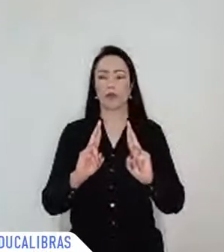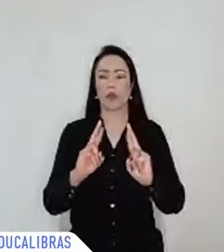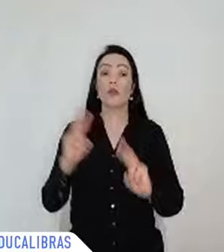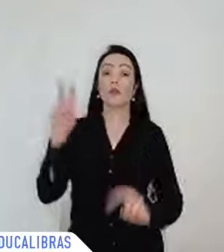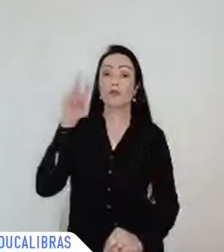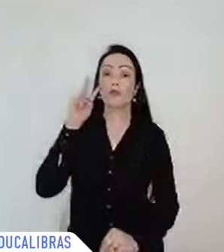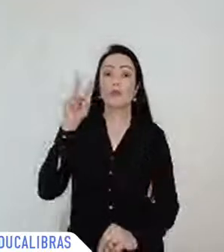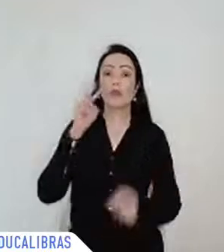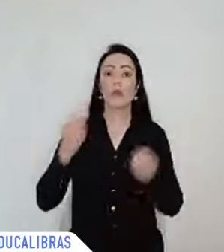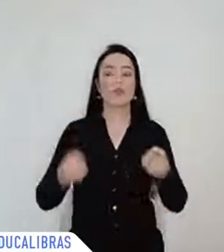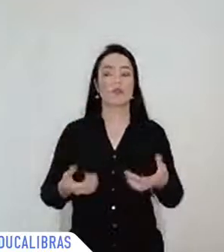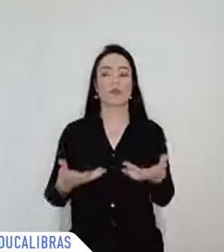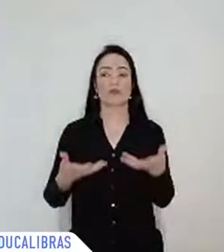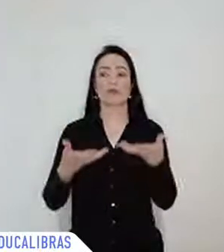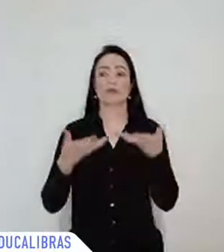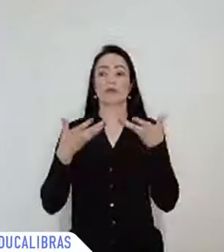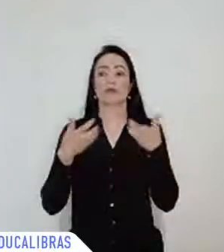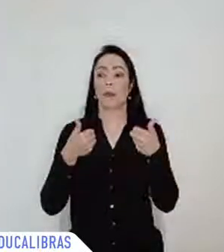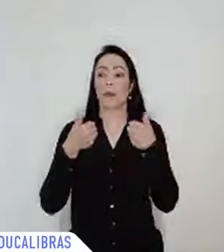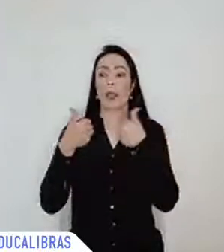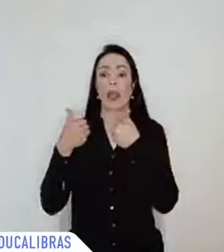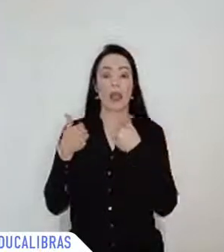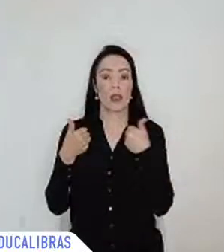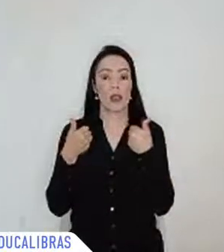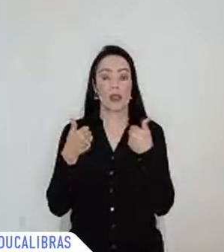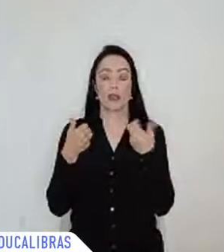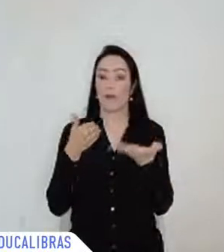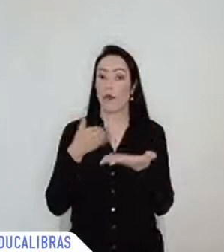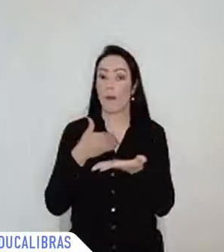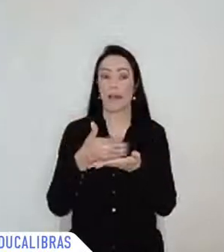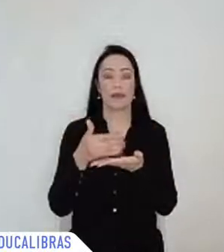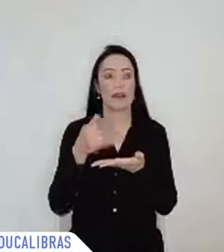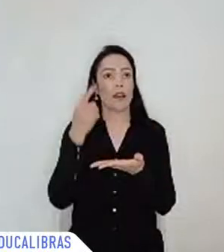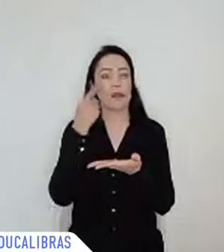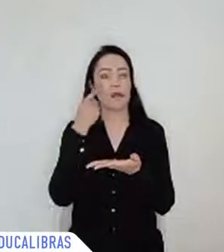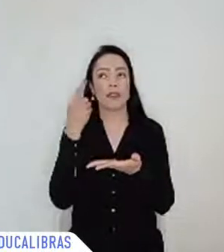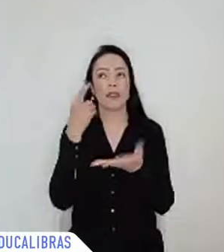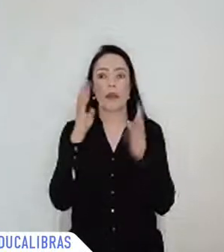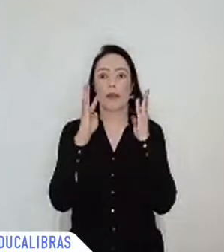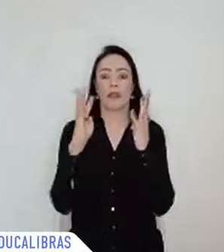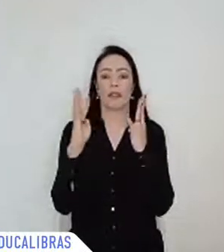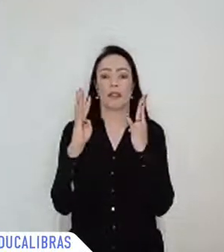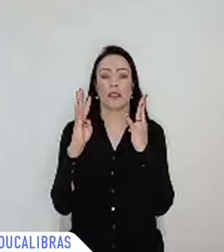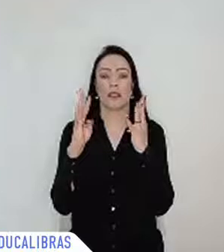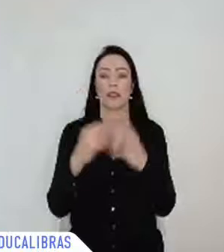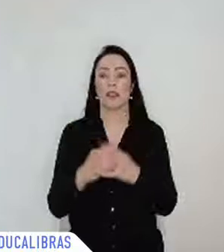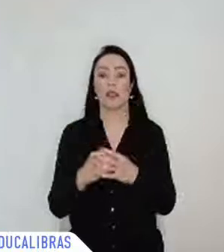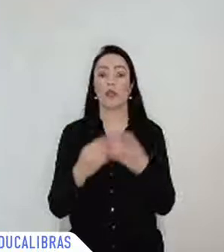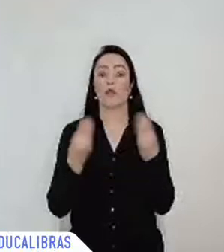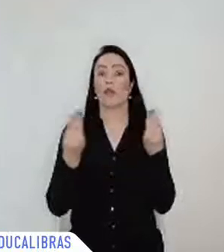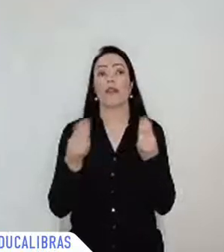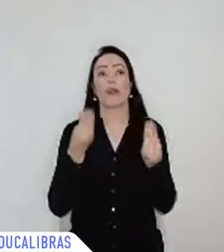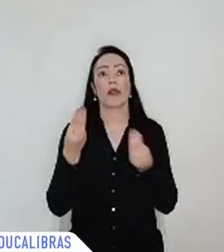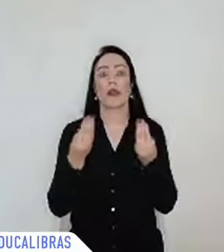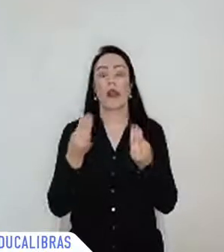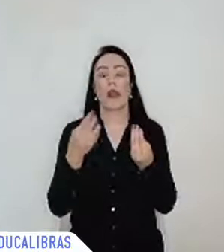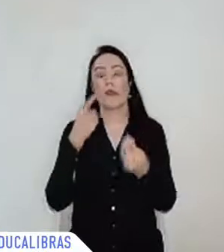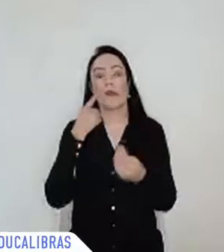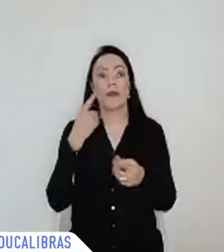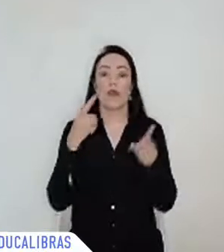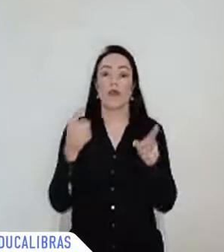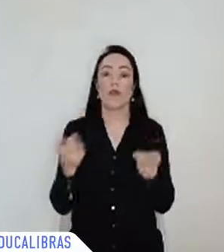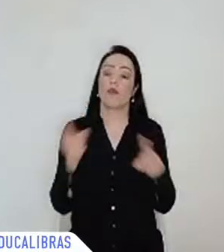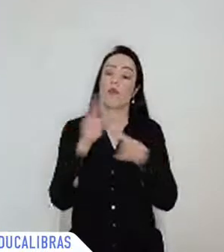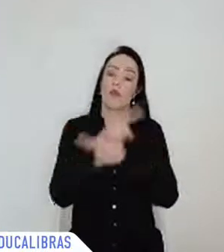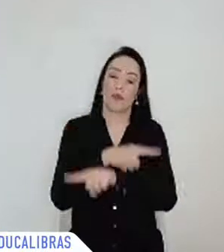well. Let's look at the inspiring stories. Let's hold on to the